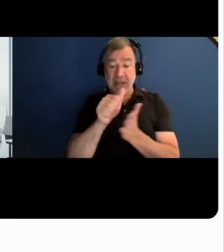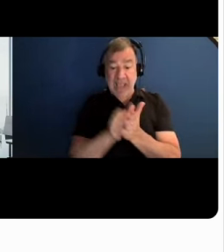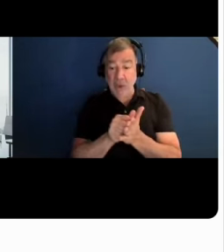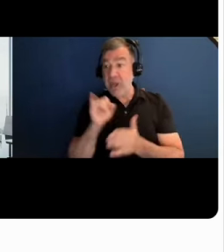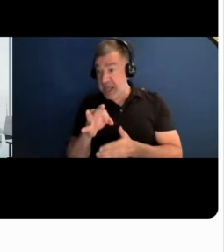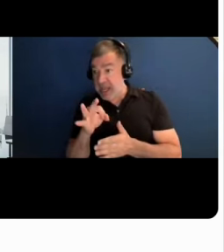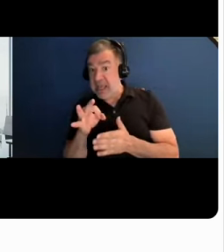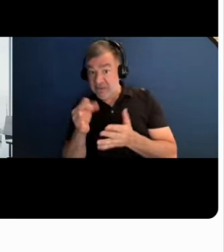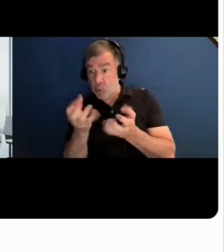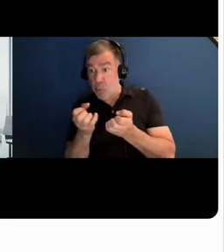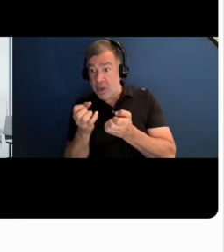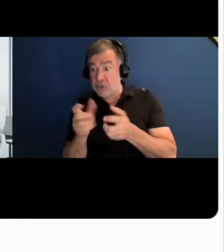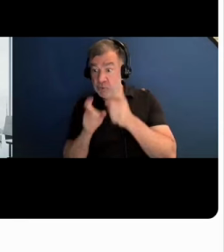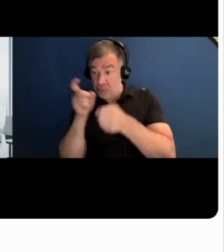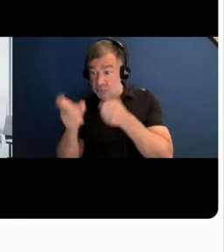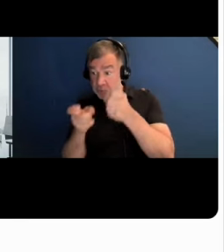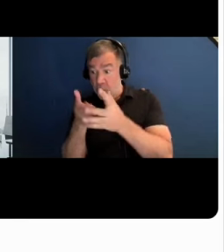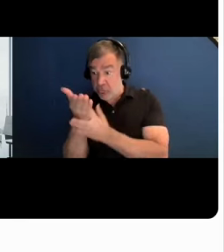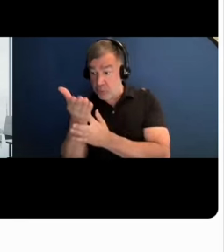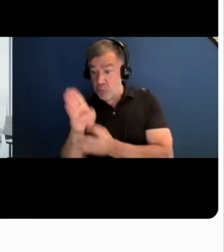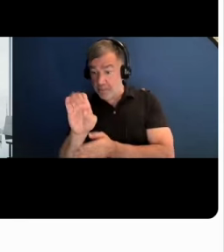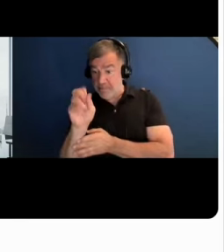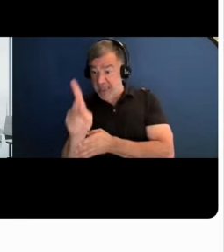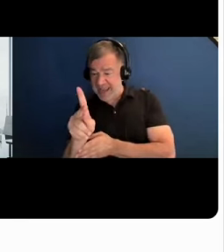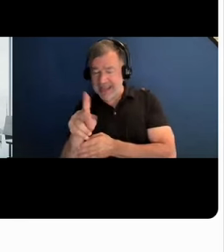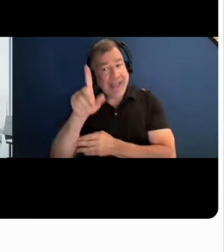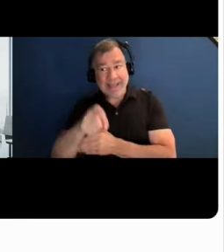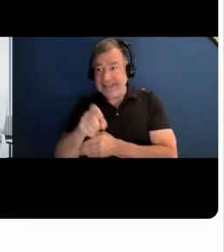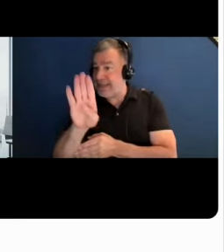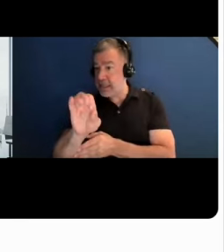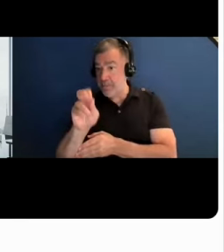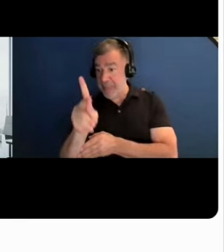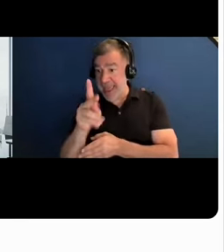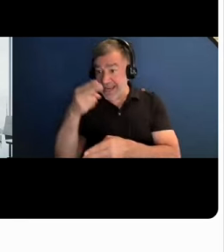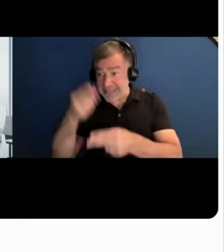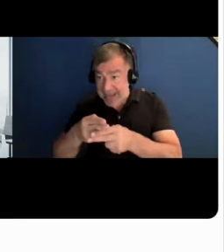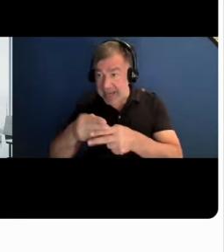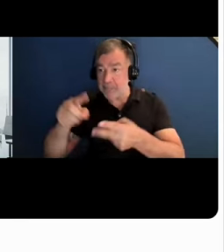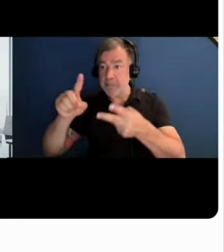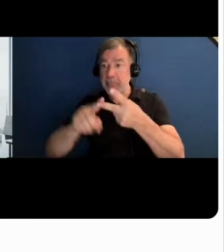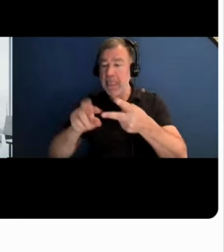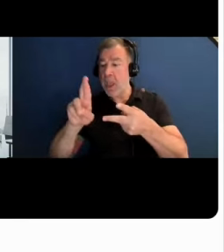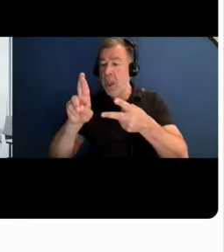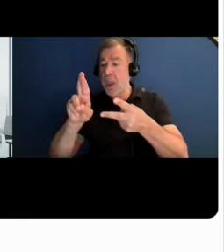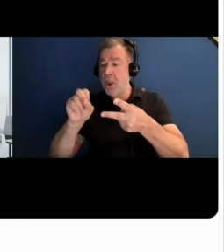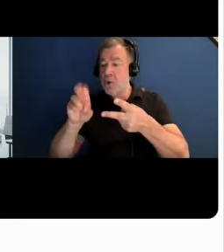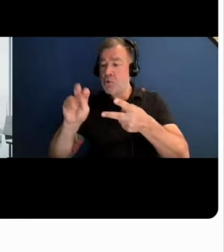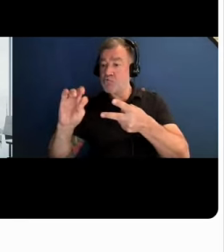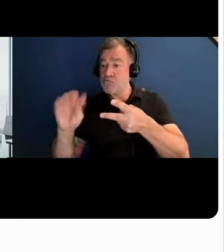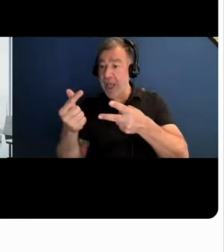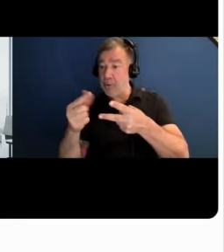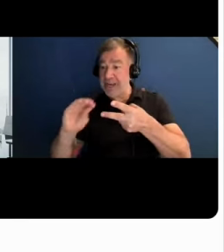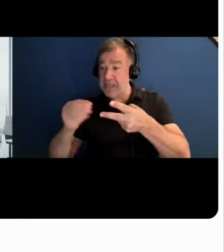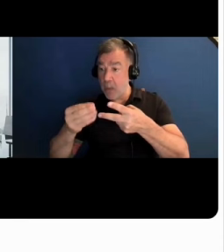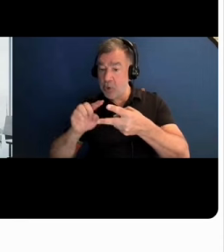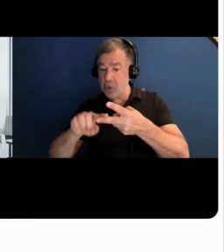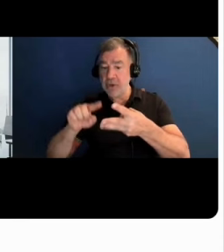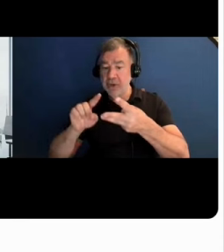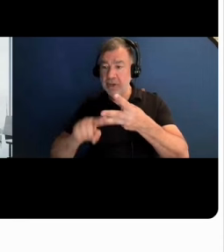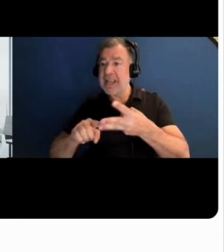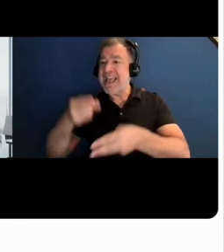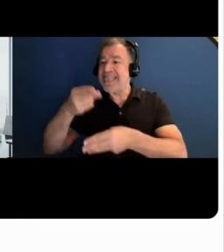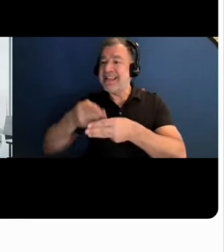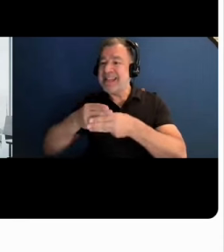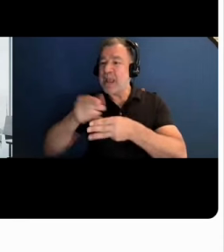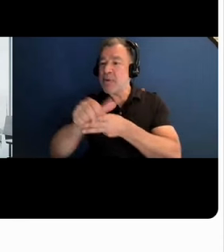have to have your standard information, which is bank name, routing number, the account you'll be transferring the money from, and